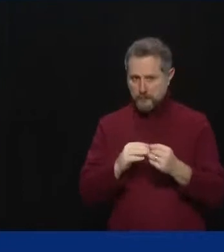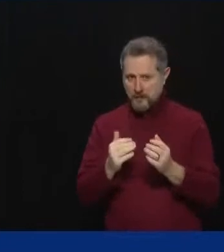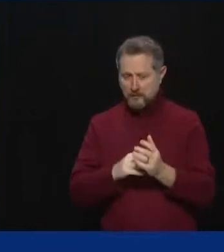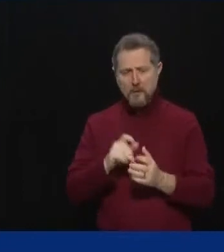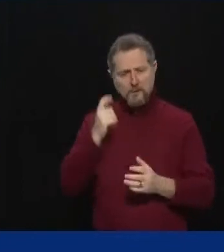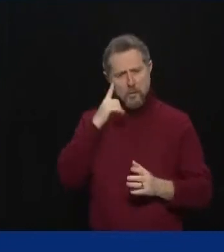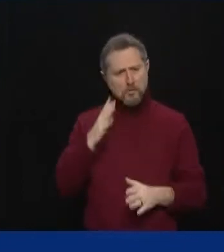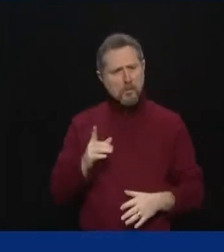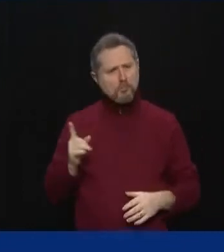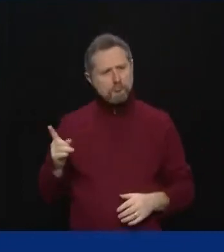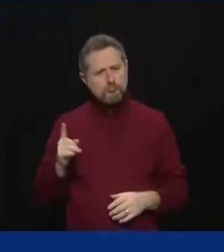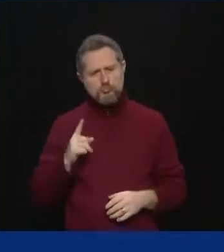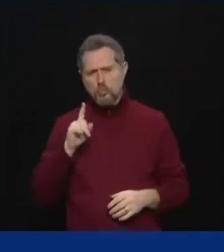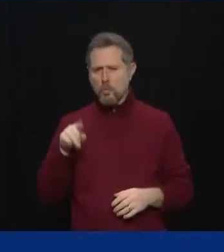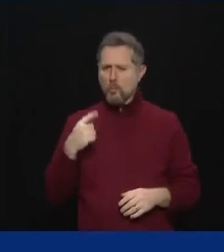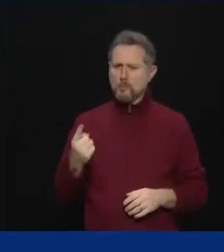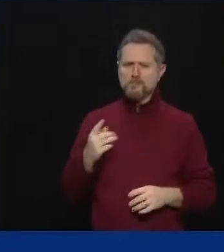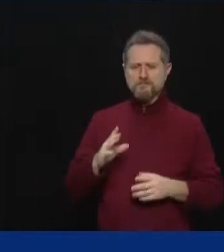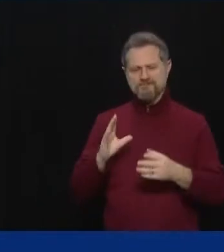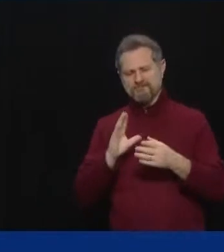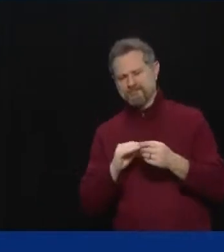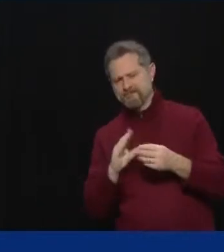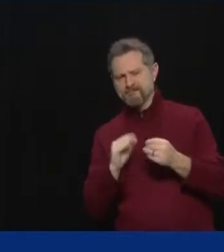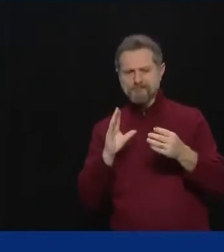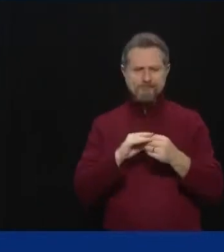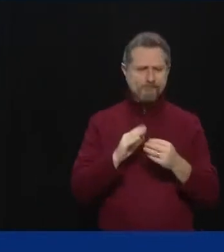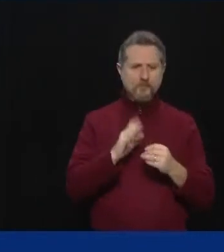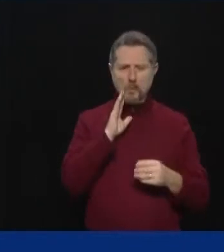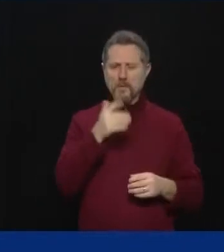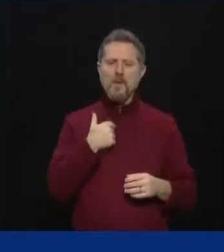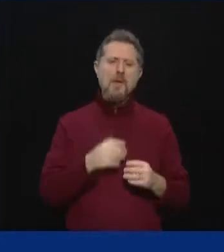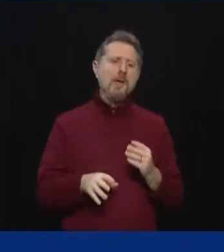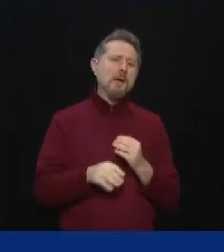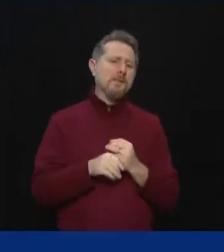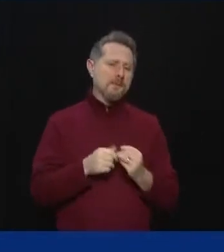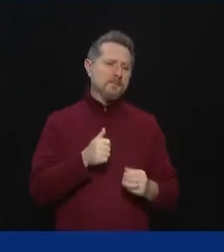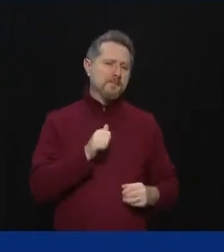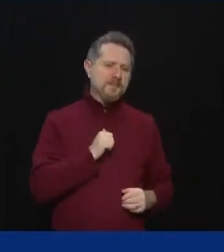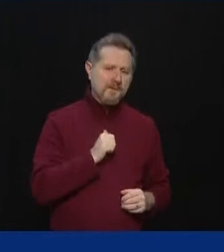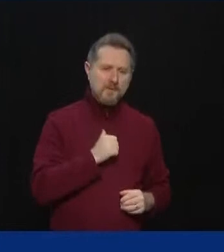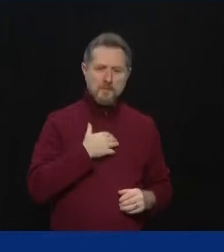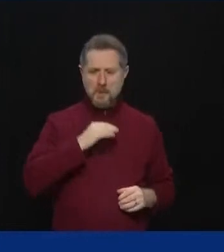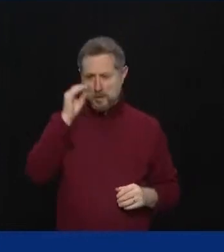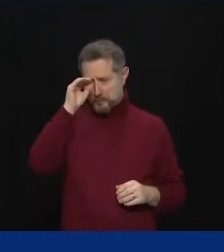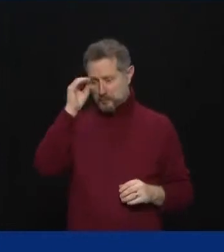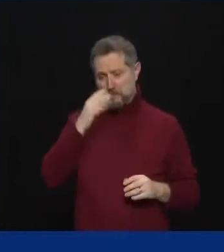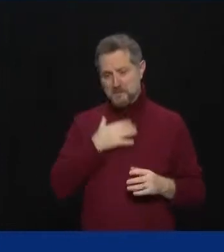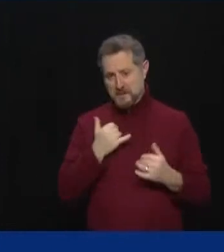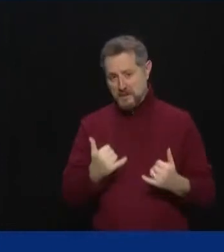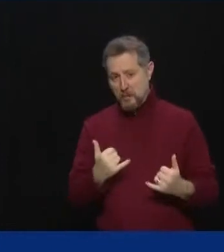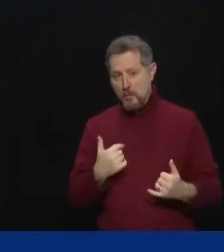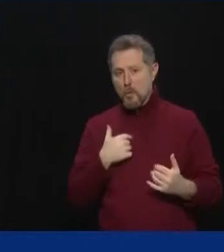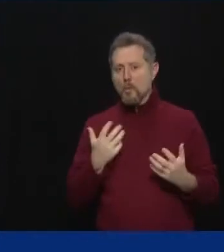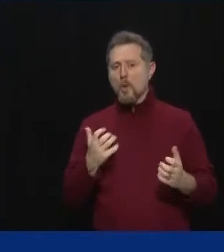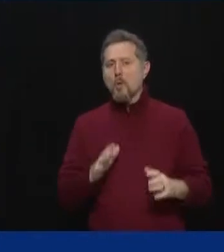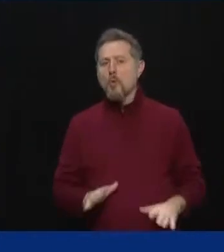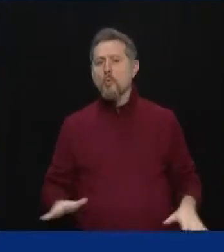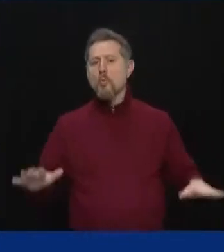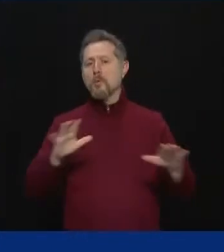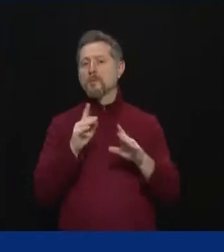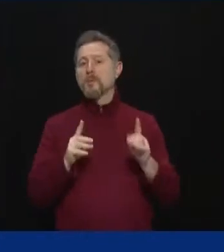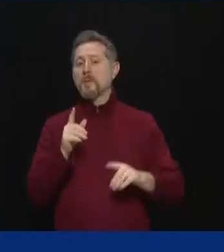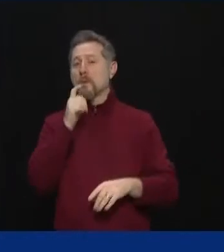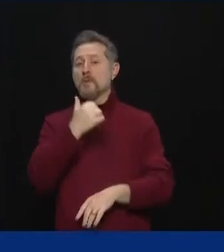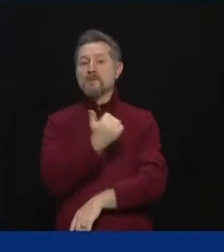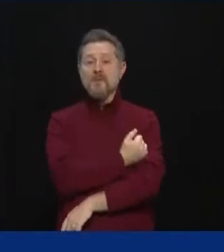you always tell us, but I'm going to add my voice to it. We want people to get fully vaccinated. If you're